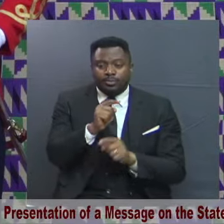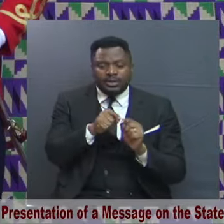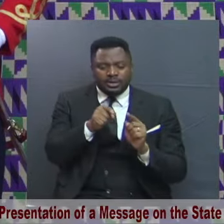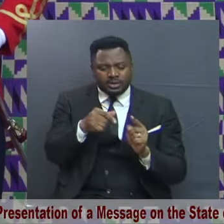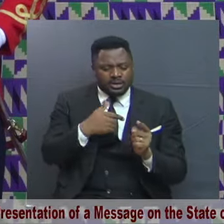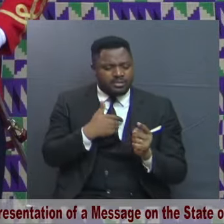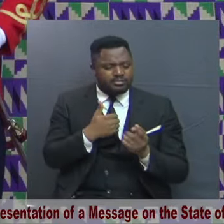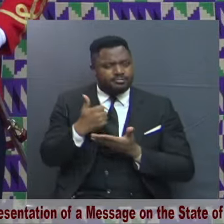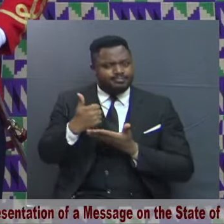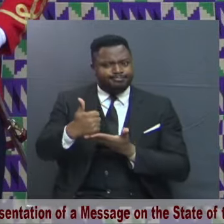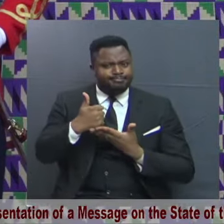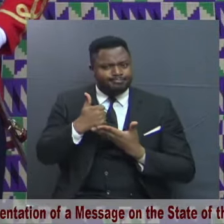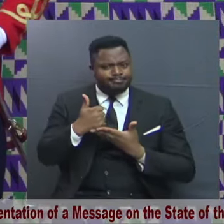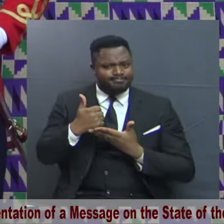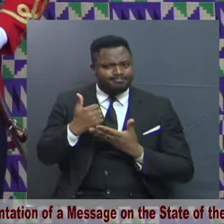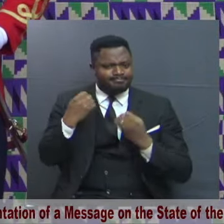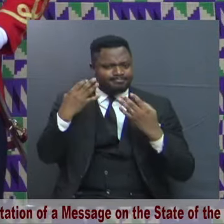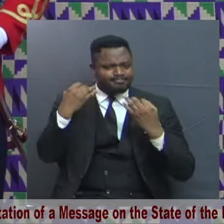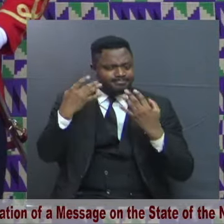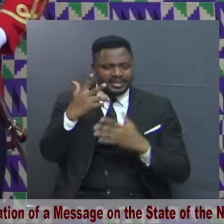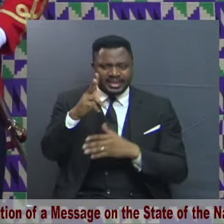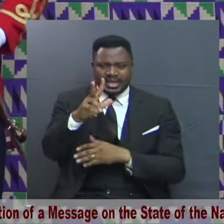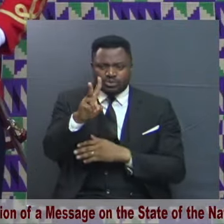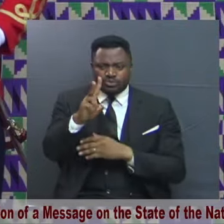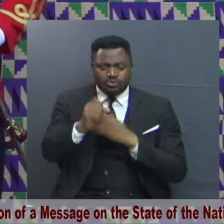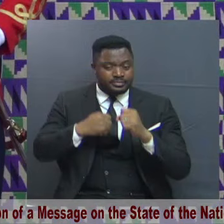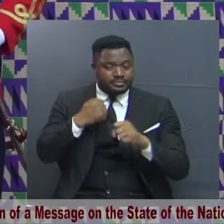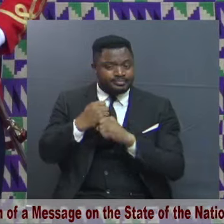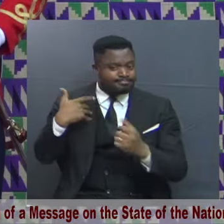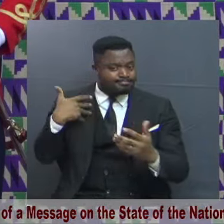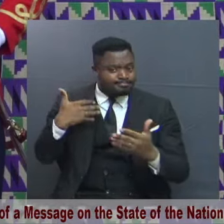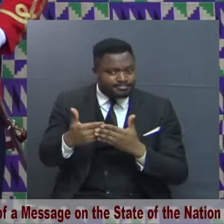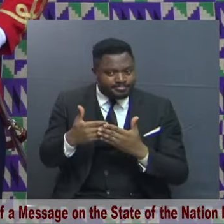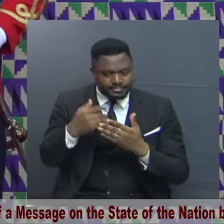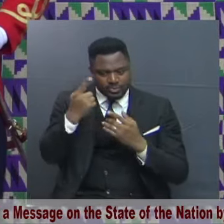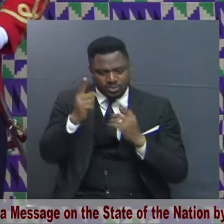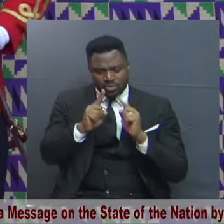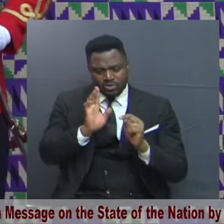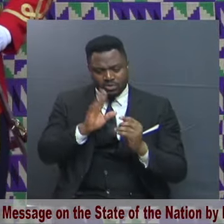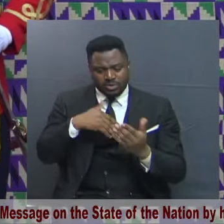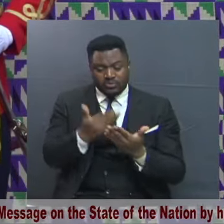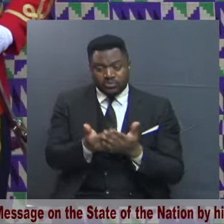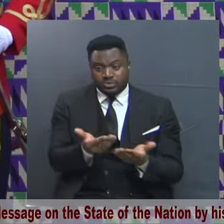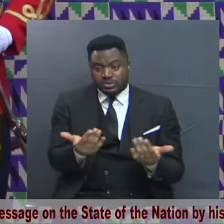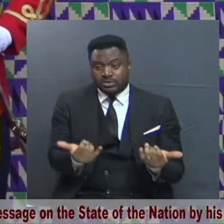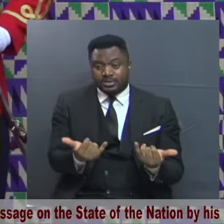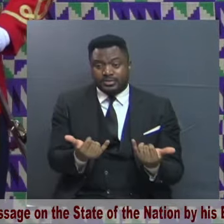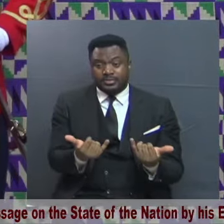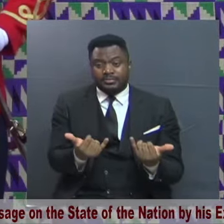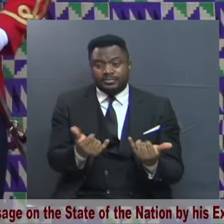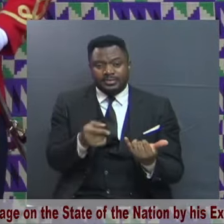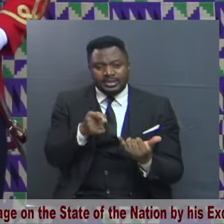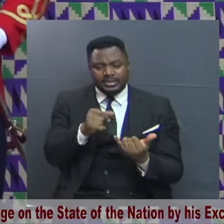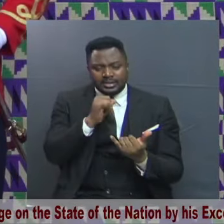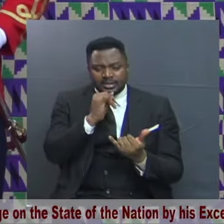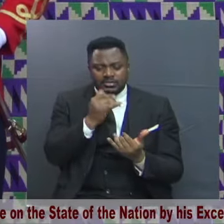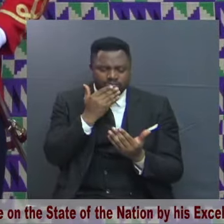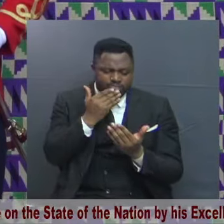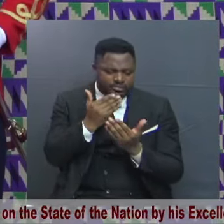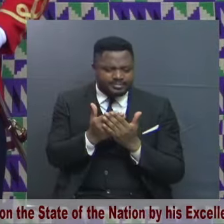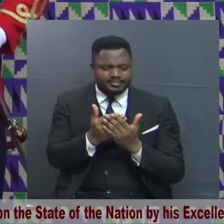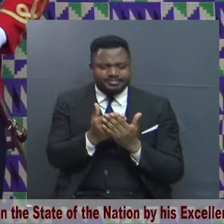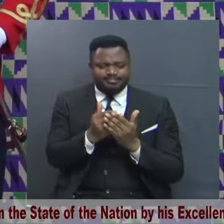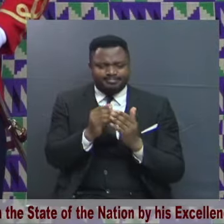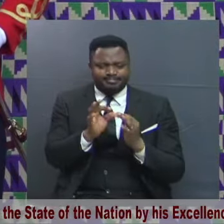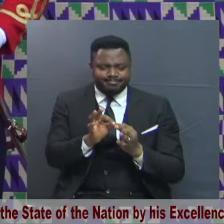served as well these past 32 years considering where we have come from it is a sacred document that should